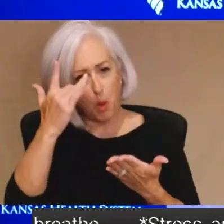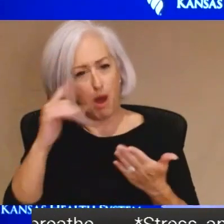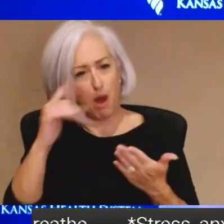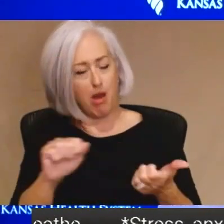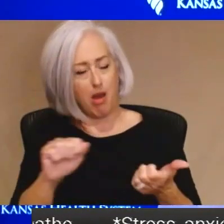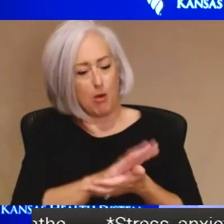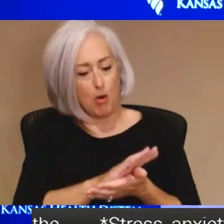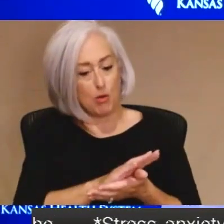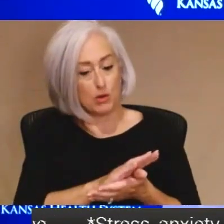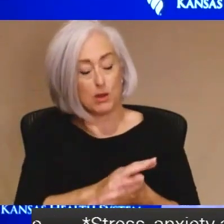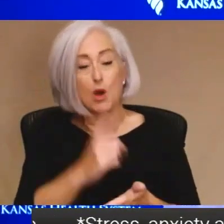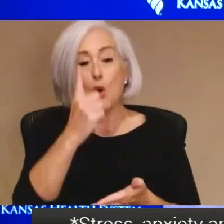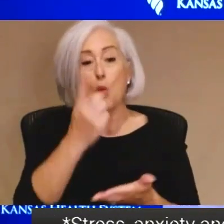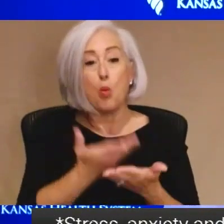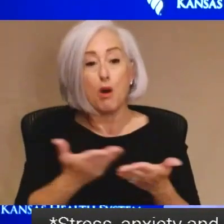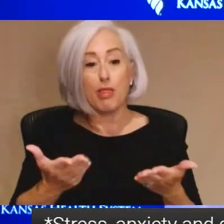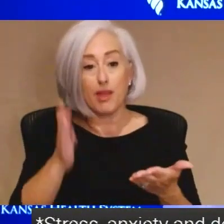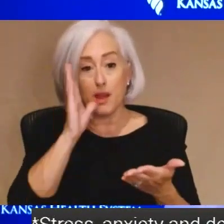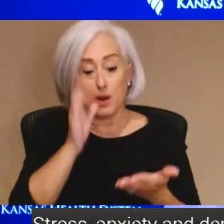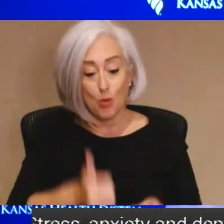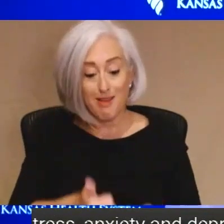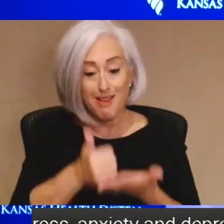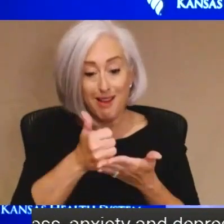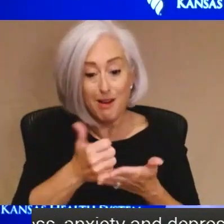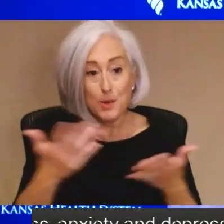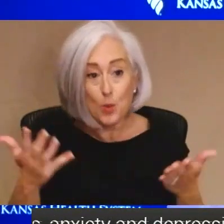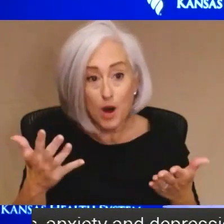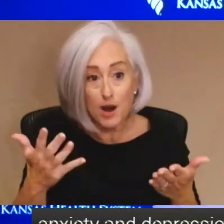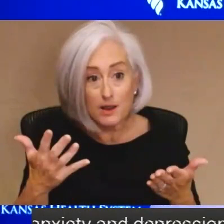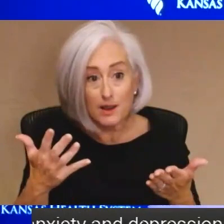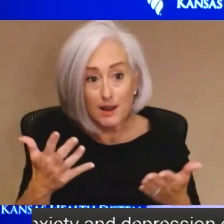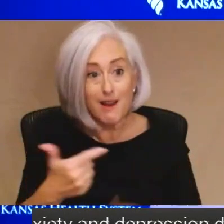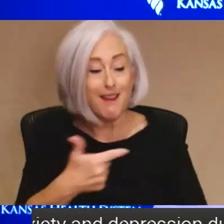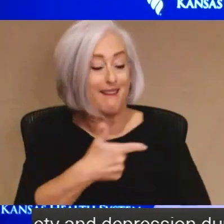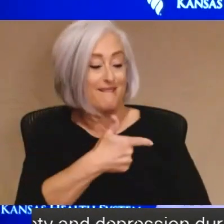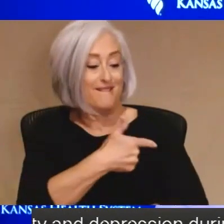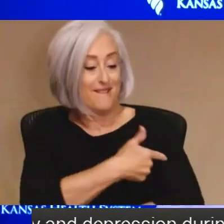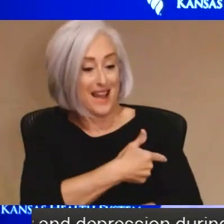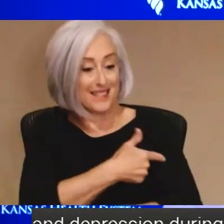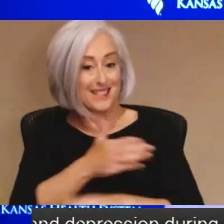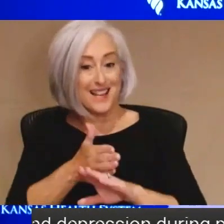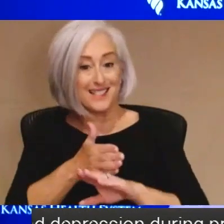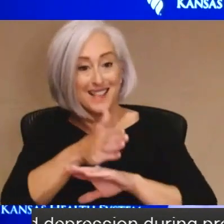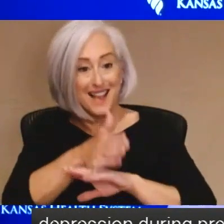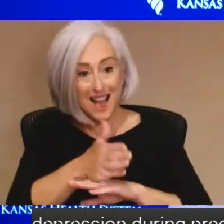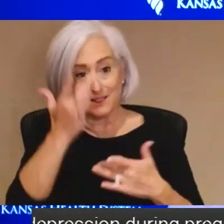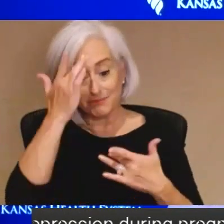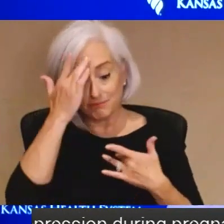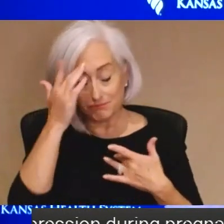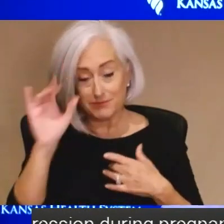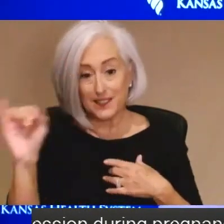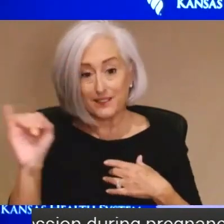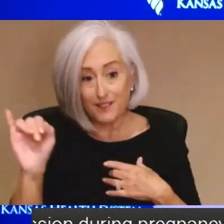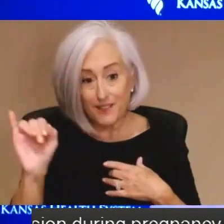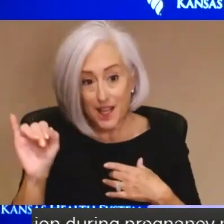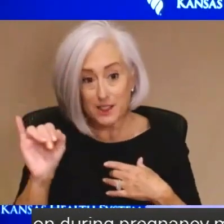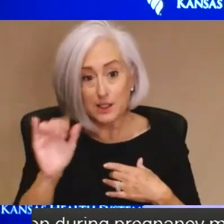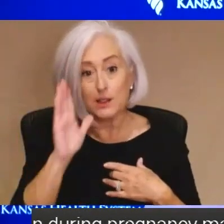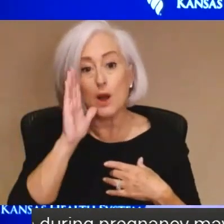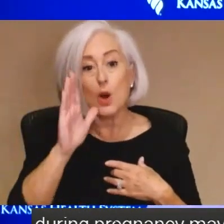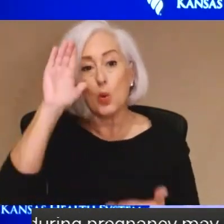endorse this, is that vaccination soon after infection will help either reduce the symptoms or reduce your risk of getting long